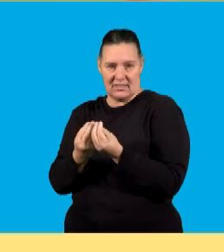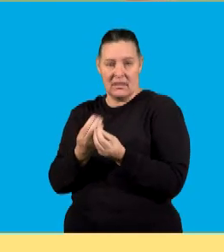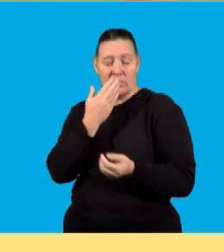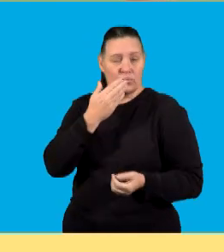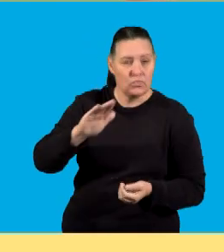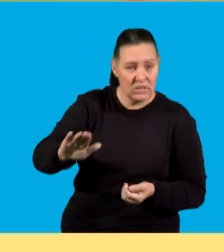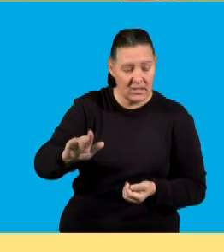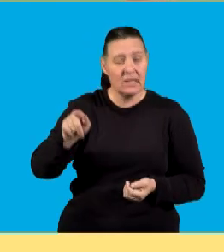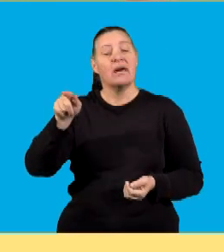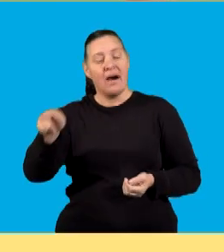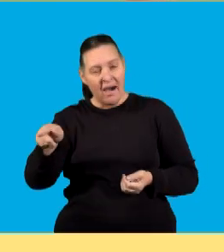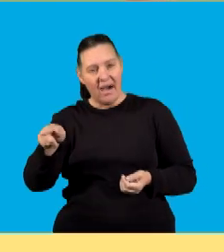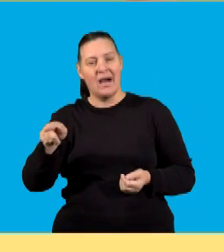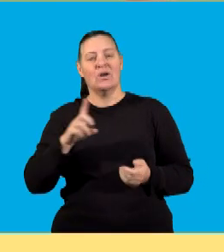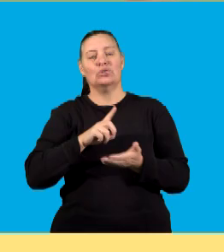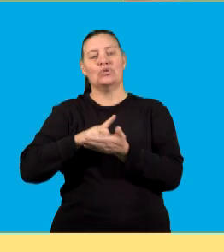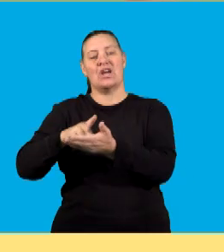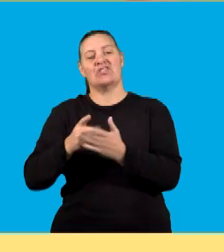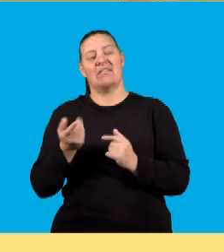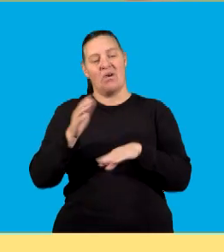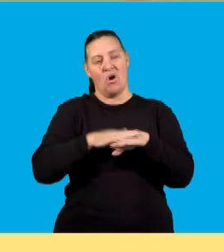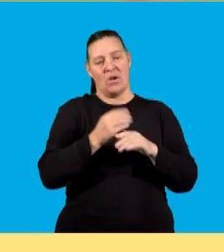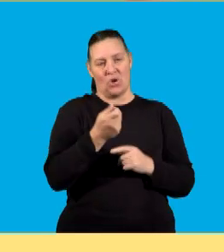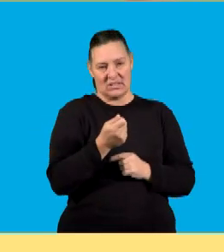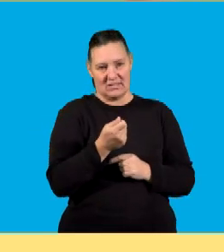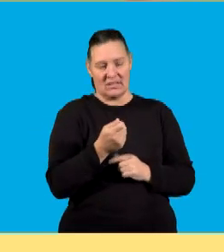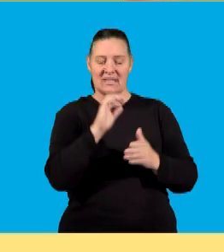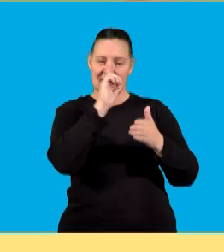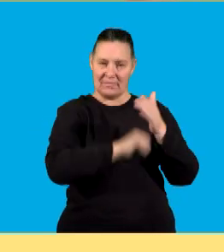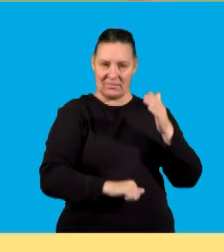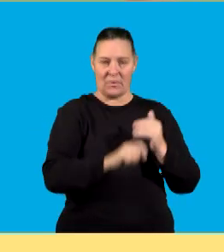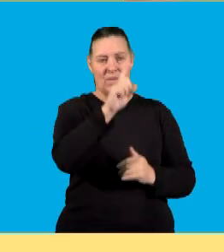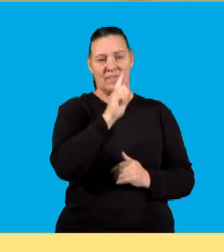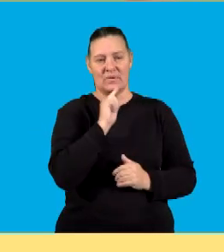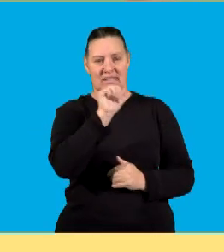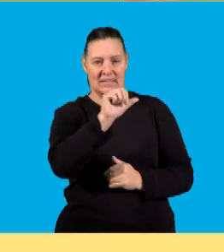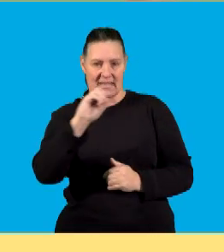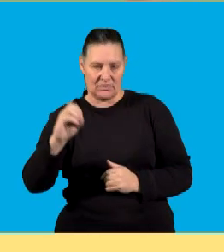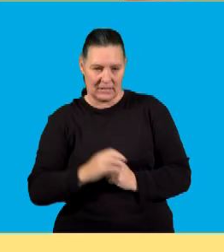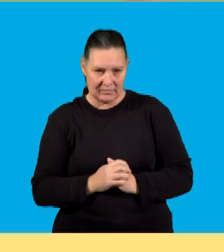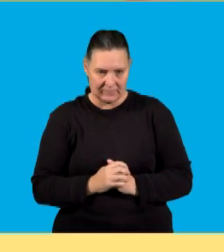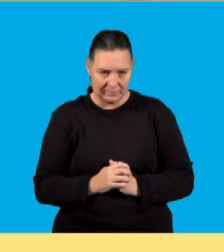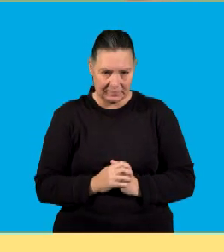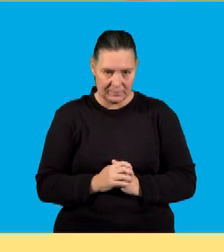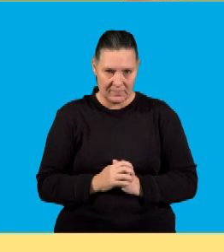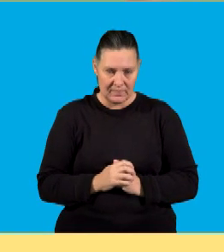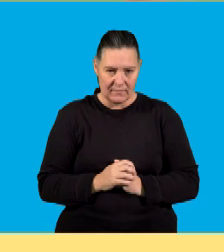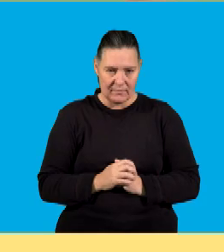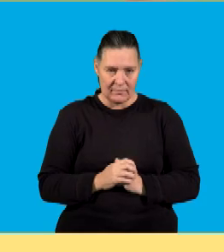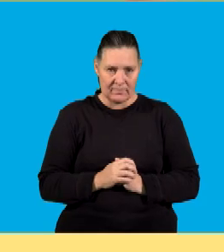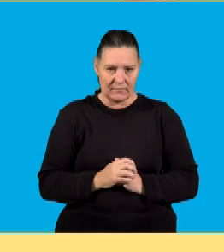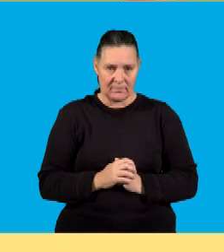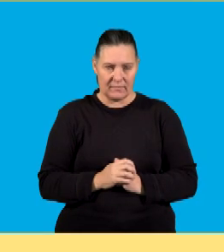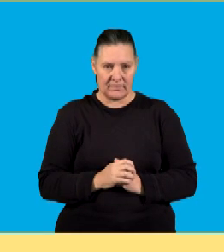goods. When goods are donated, we record the donations on cost. We subtracted the 1,600.